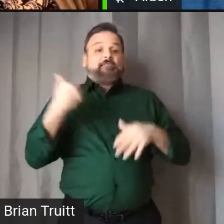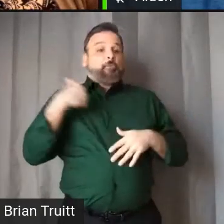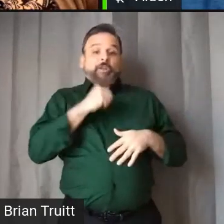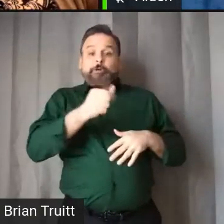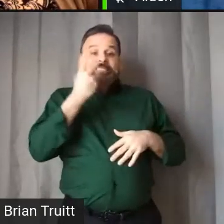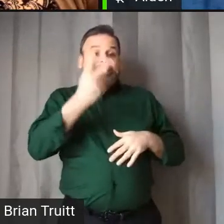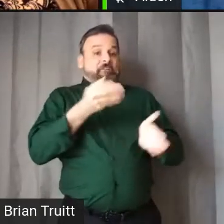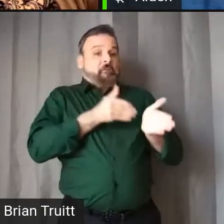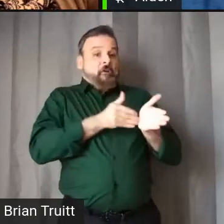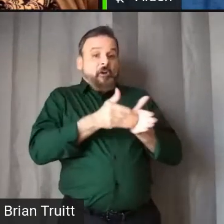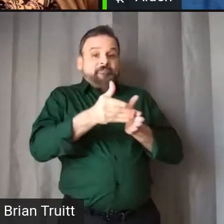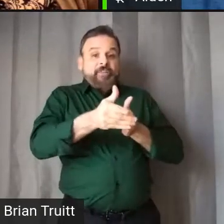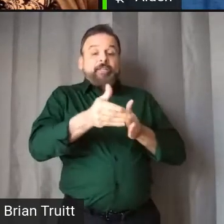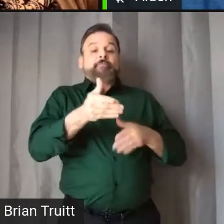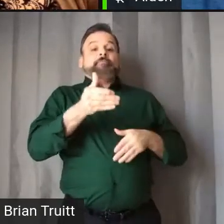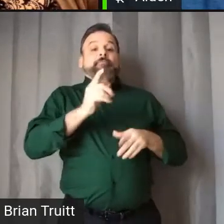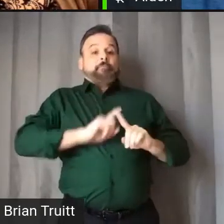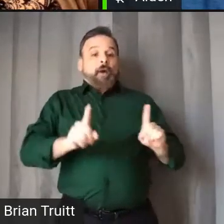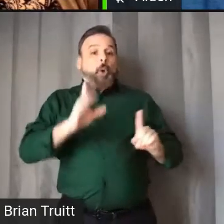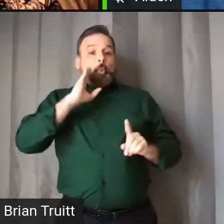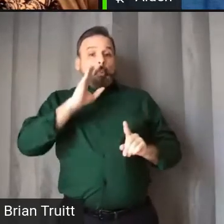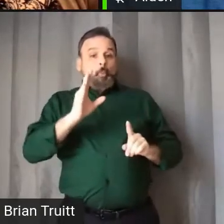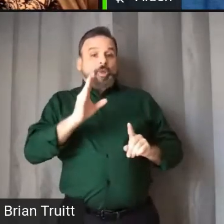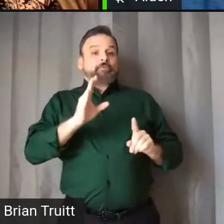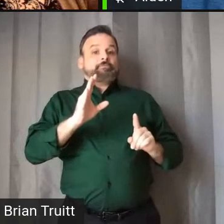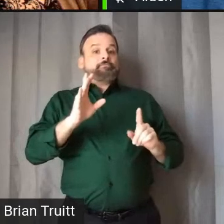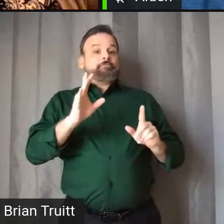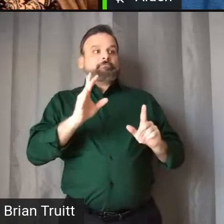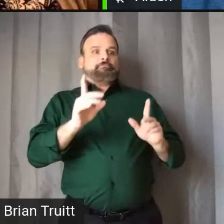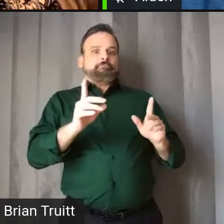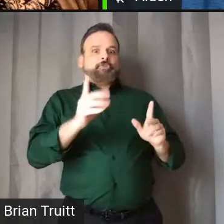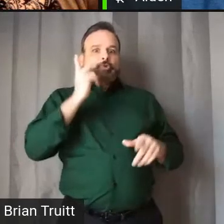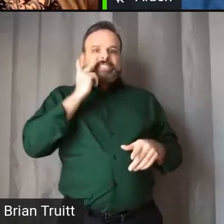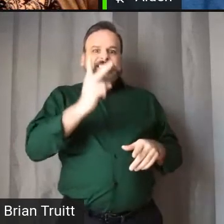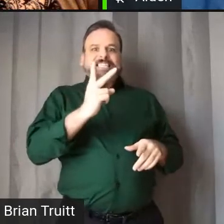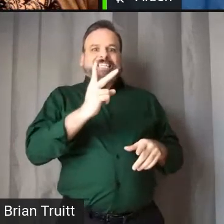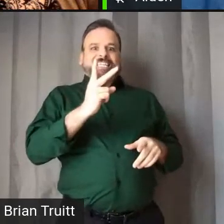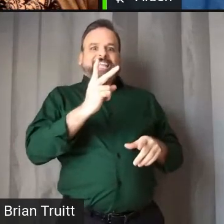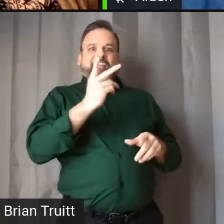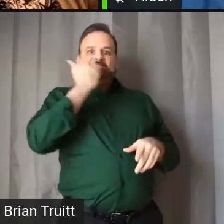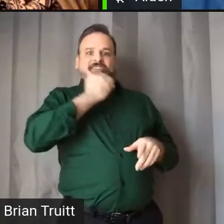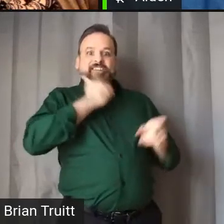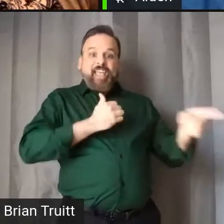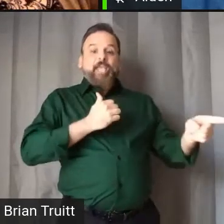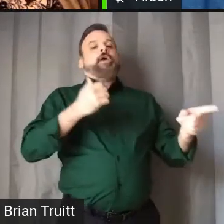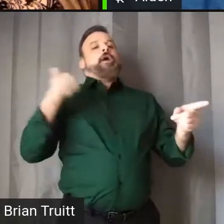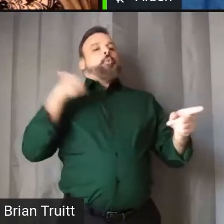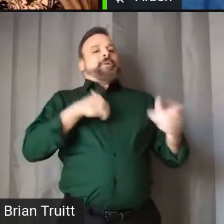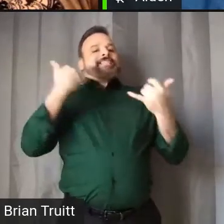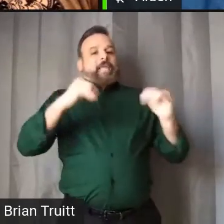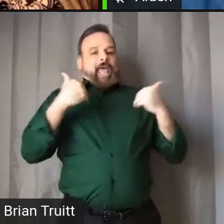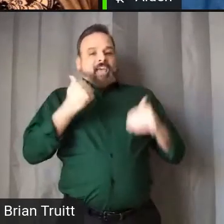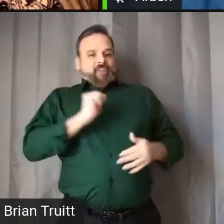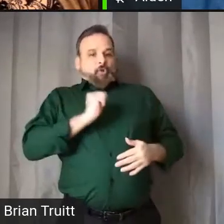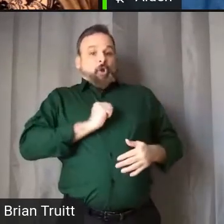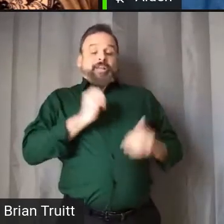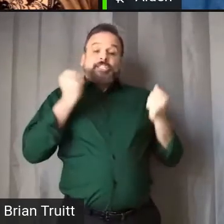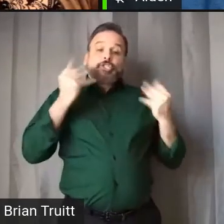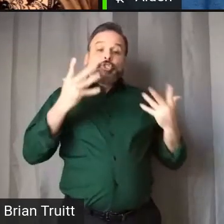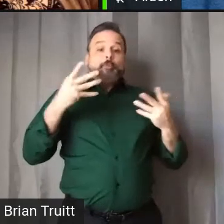most, that are going to be in the mainstream media the most, we still have them. And so many traditions have similar versions of